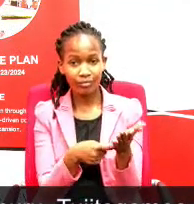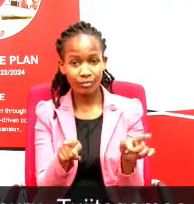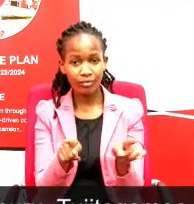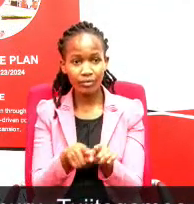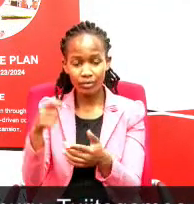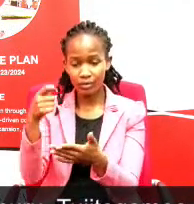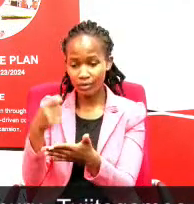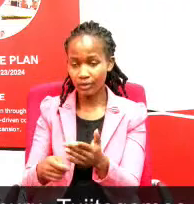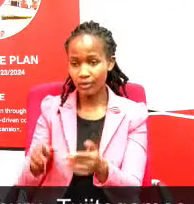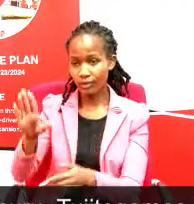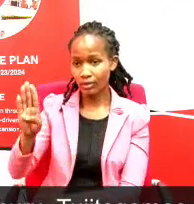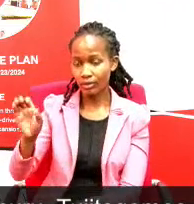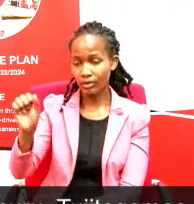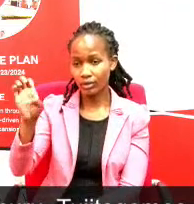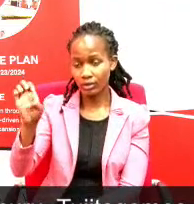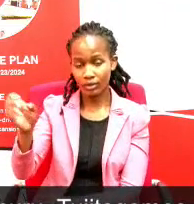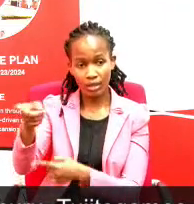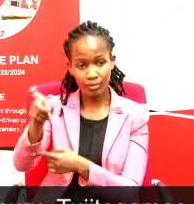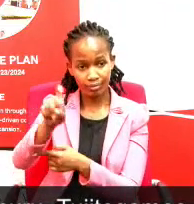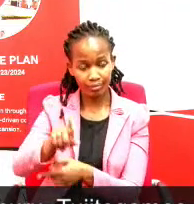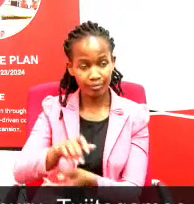and tax-based expansion.